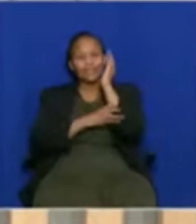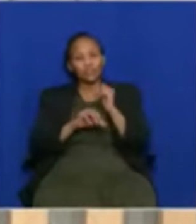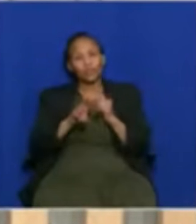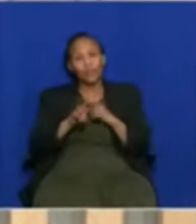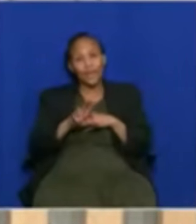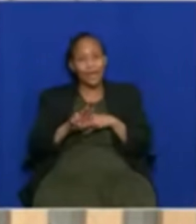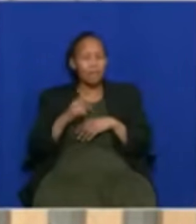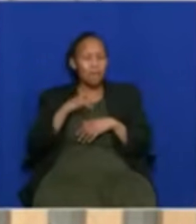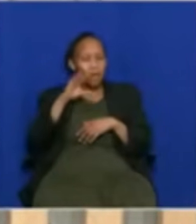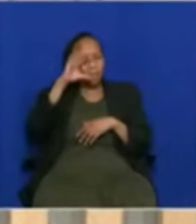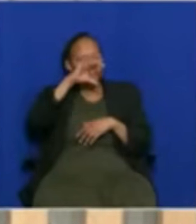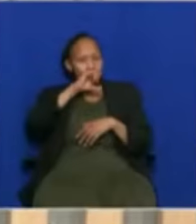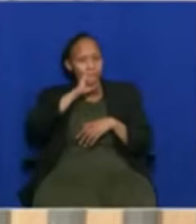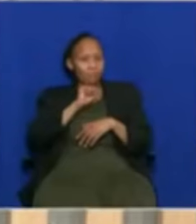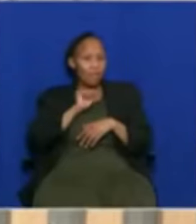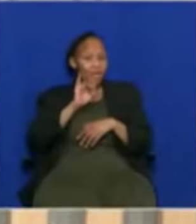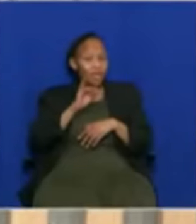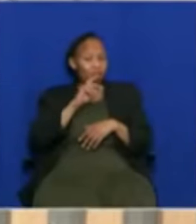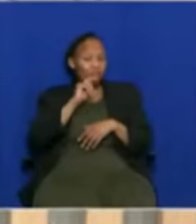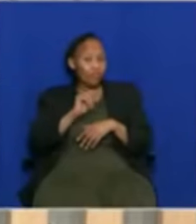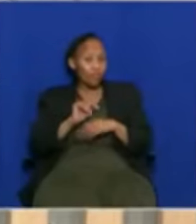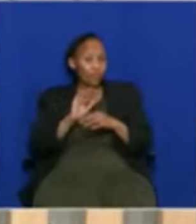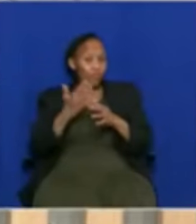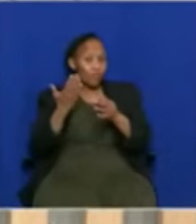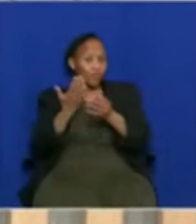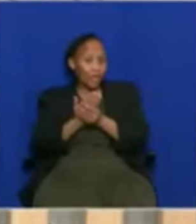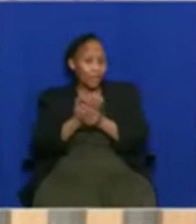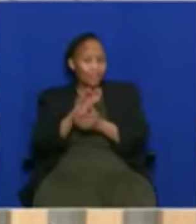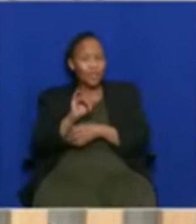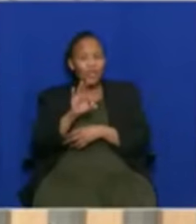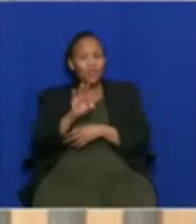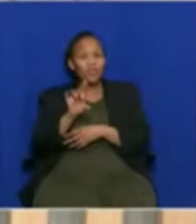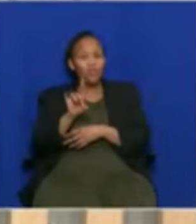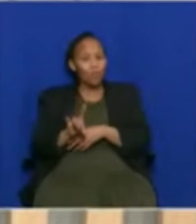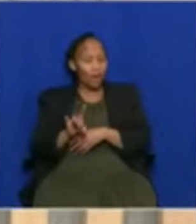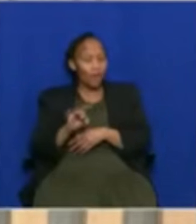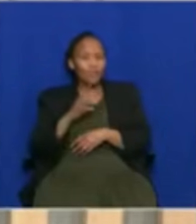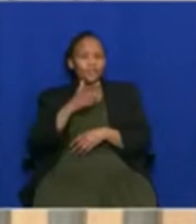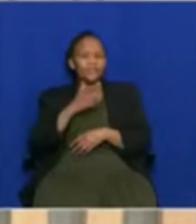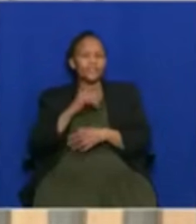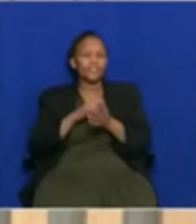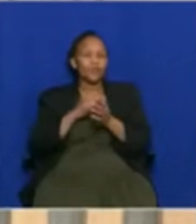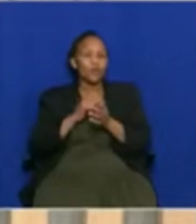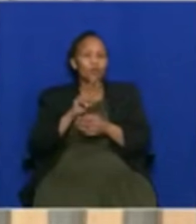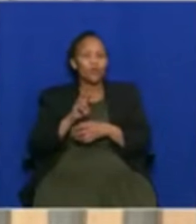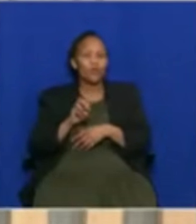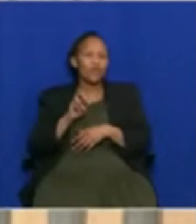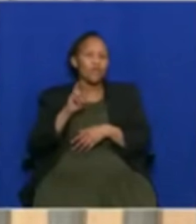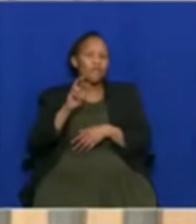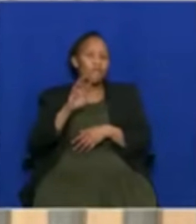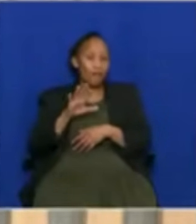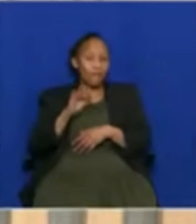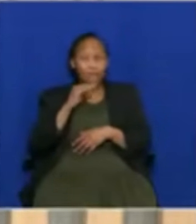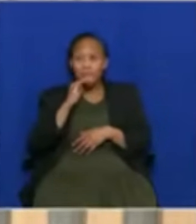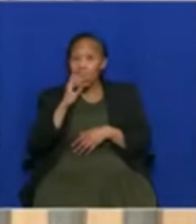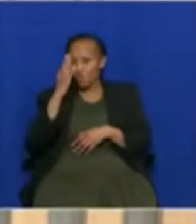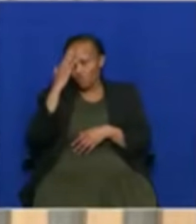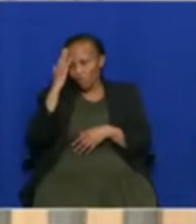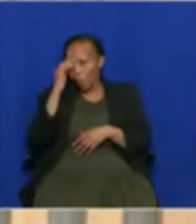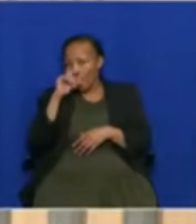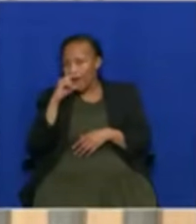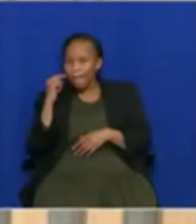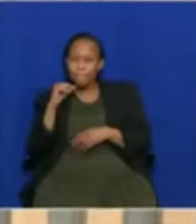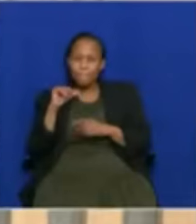exactly the same position on the 31st of January 2025. All you knew was her name and BMW. And remember, the target is